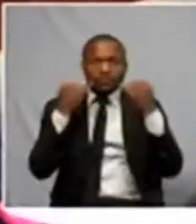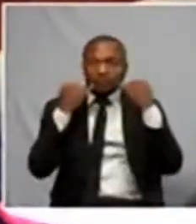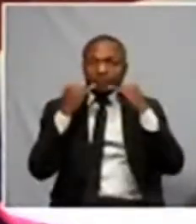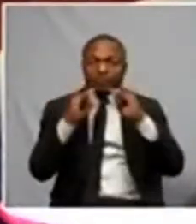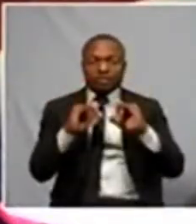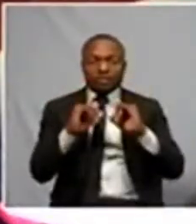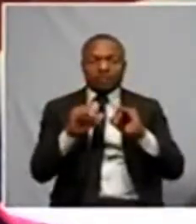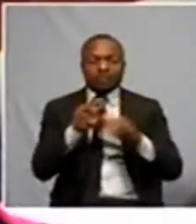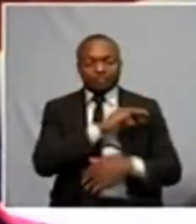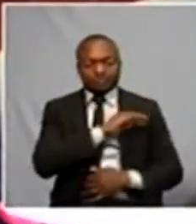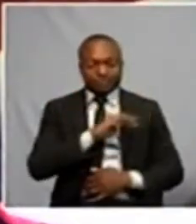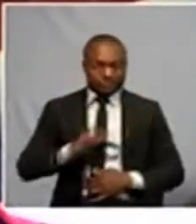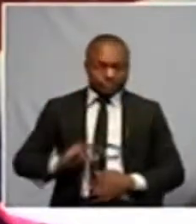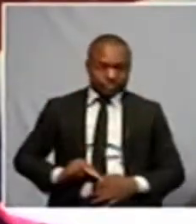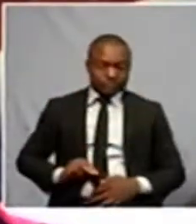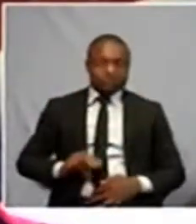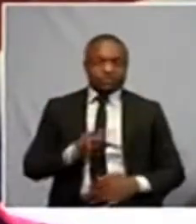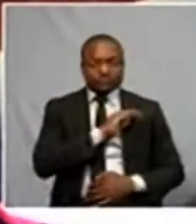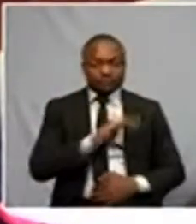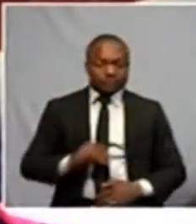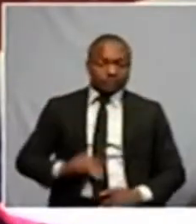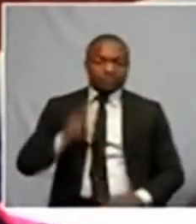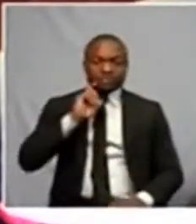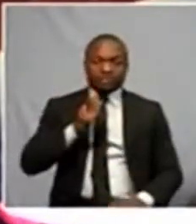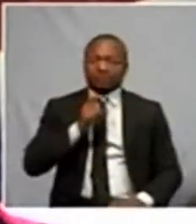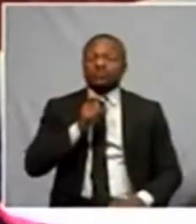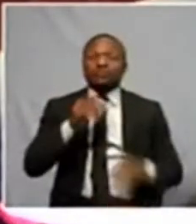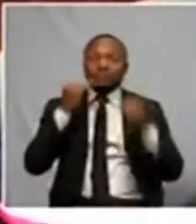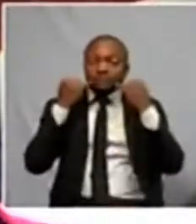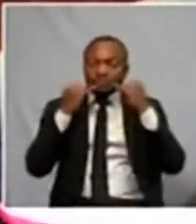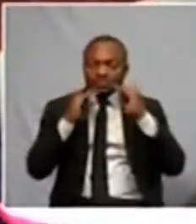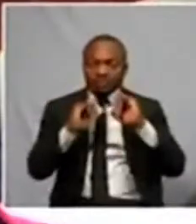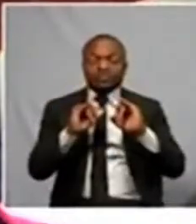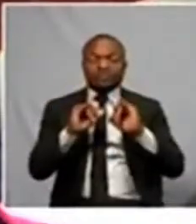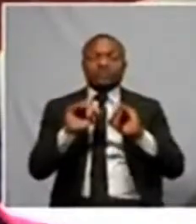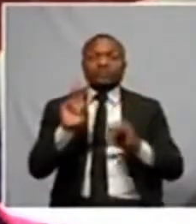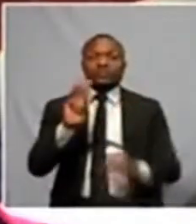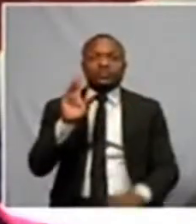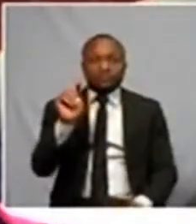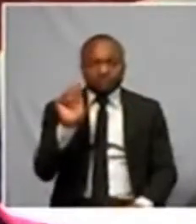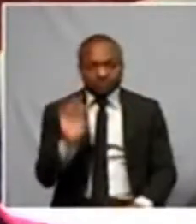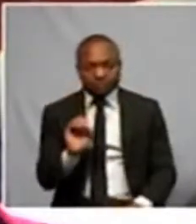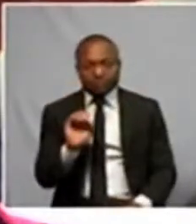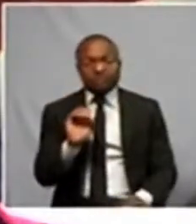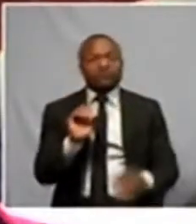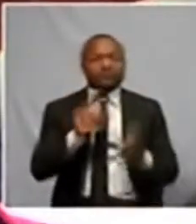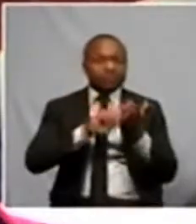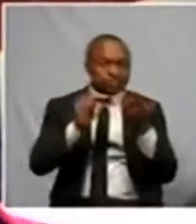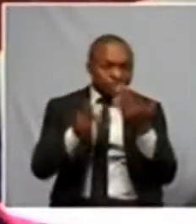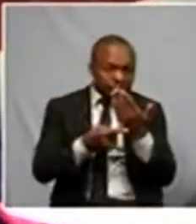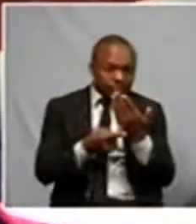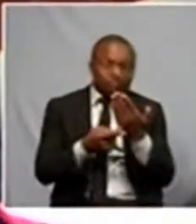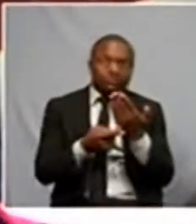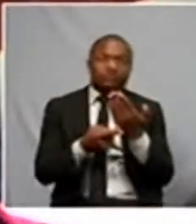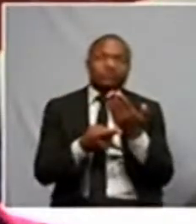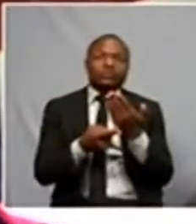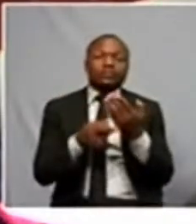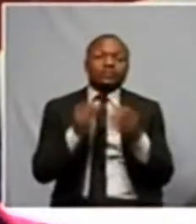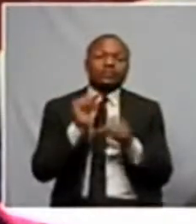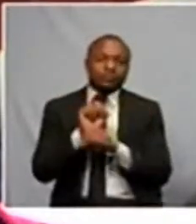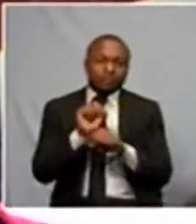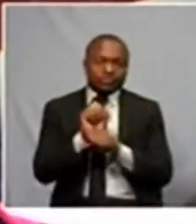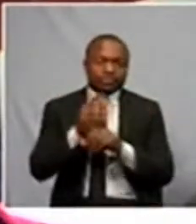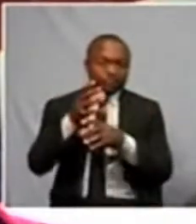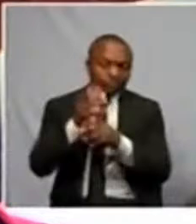obligations on members, and members must notify the WTO of subsidy programs, vessels, and operators